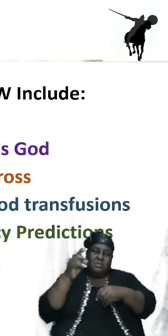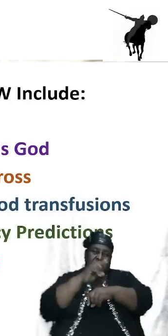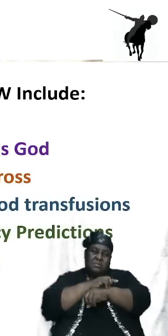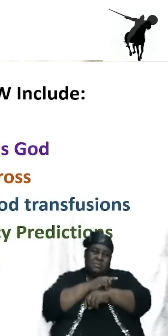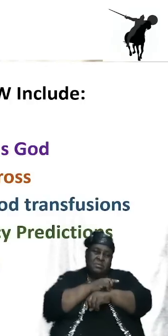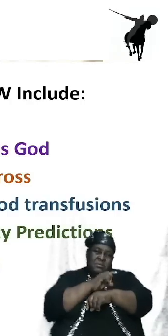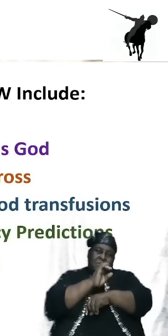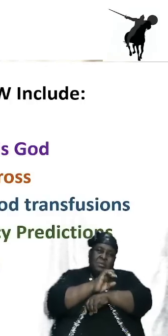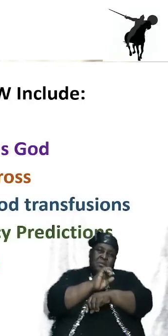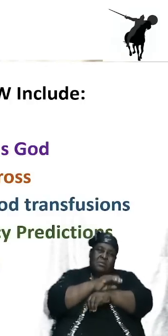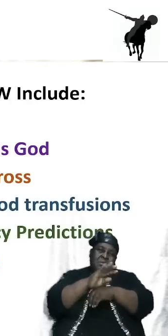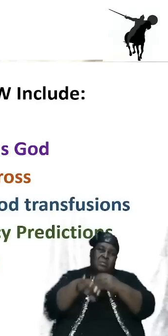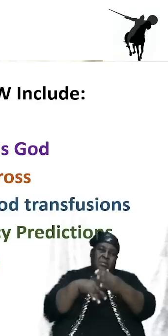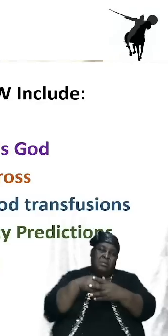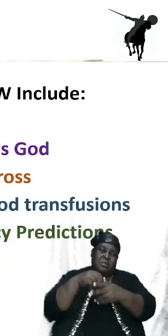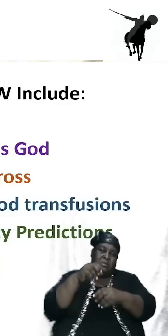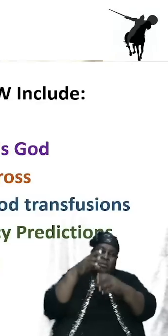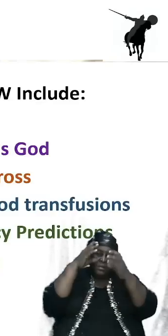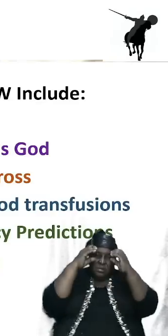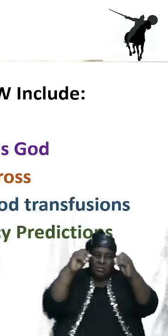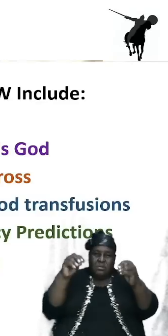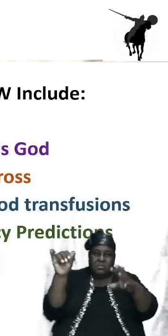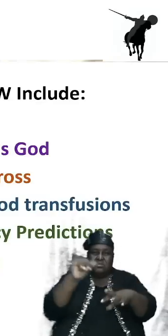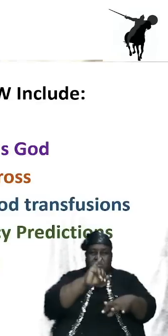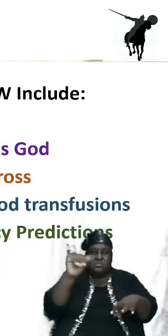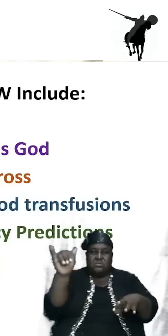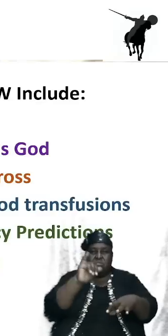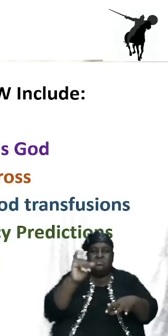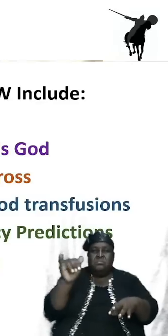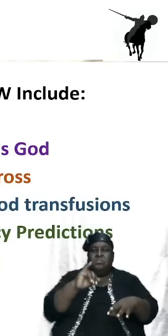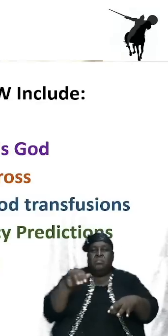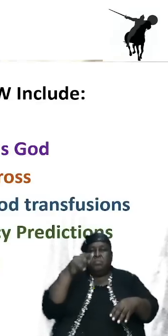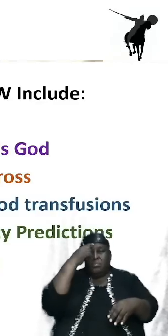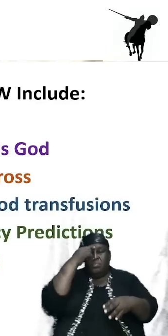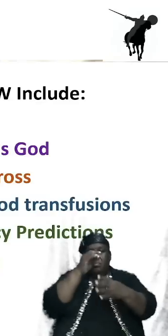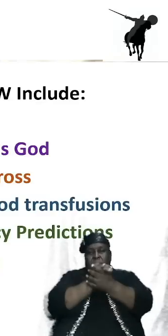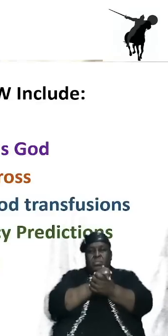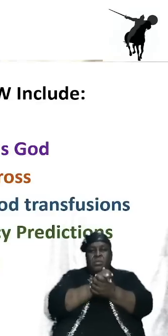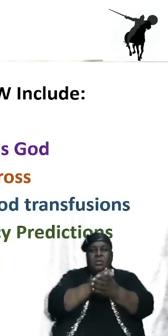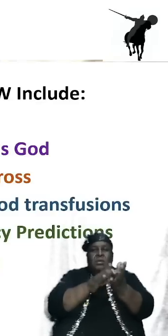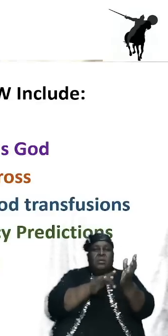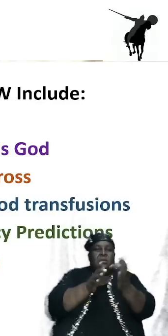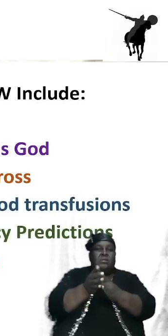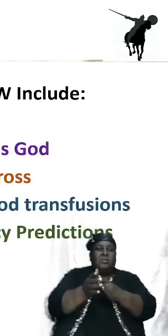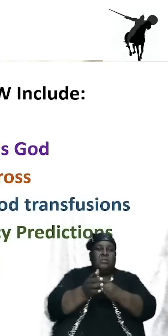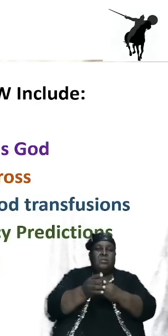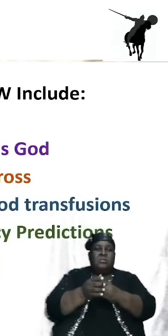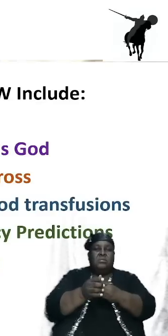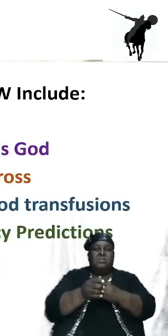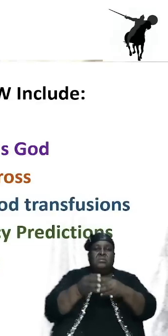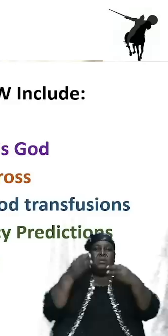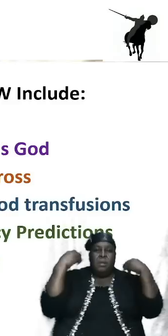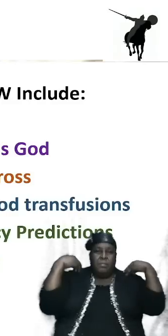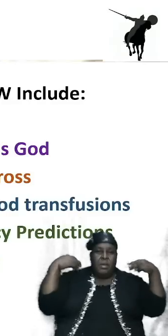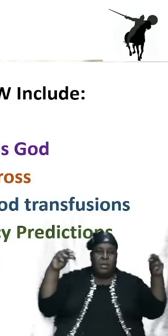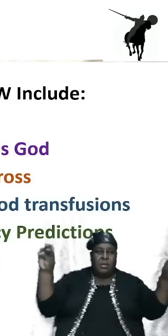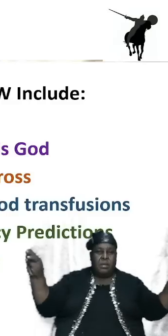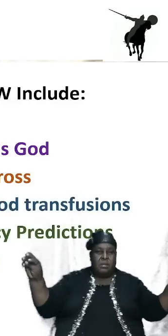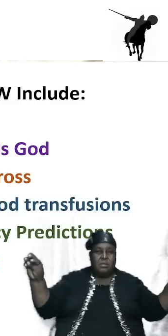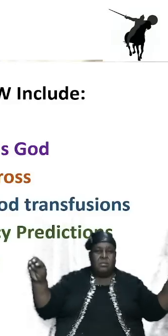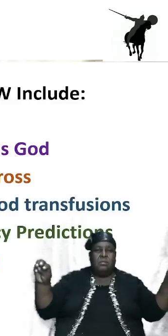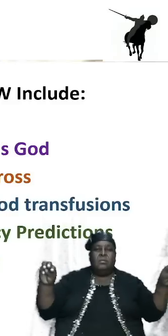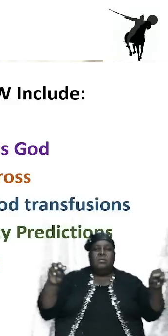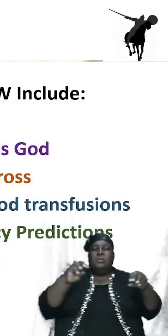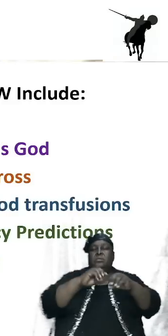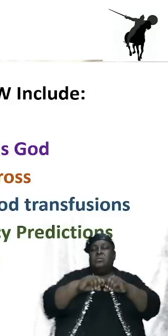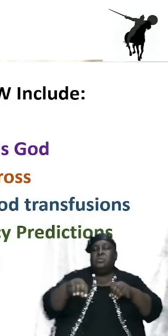that all of the teachings that they have are similar. They both believe that Jesus is Michael the Archangel. They don't believe that the